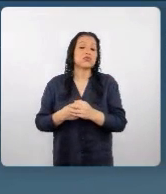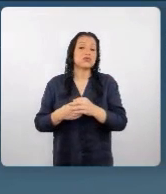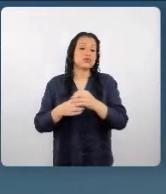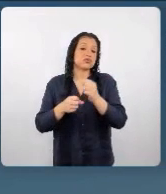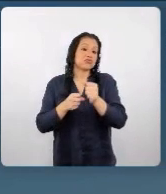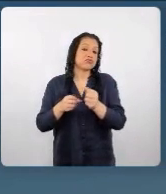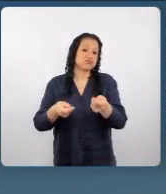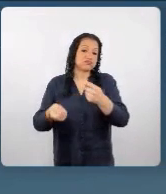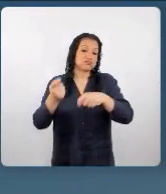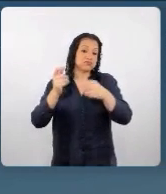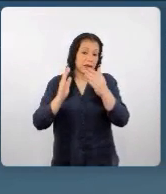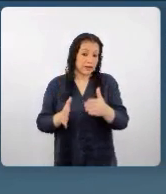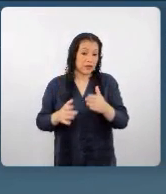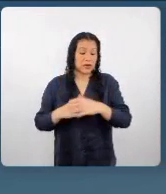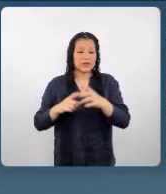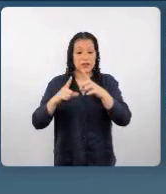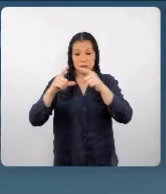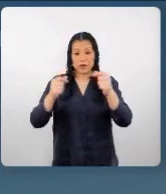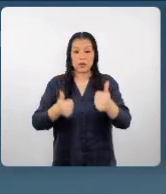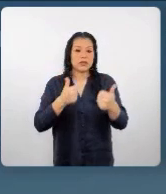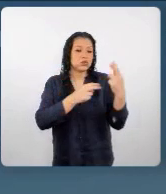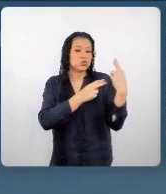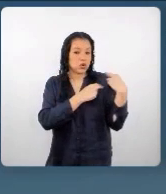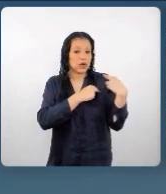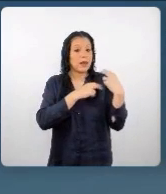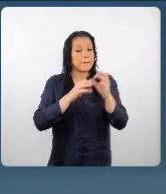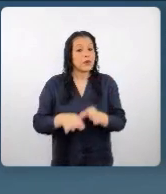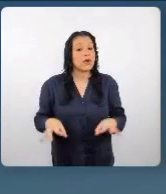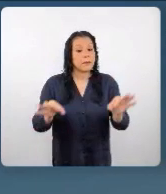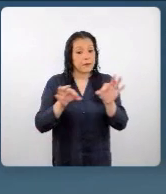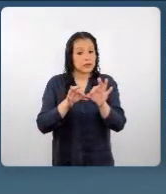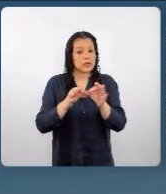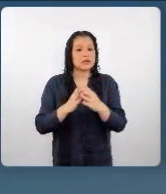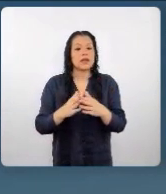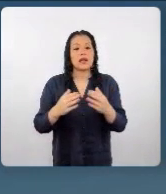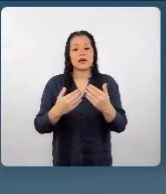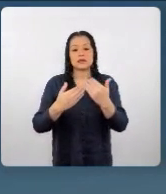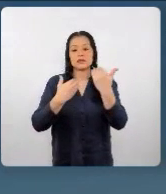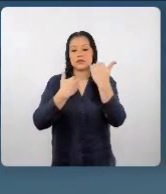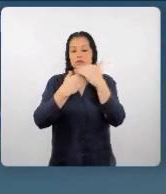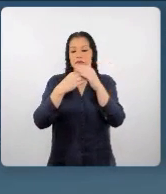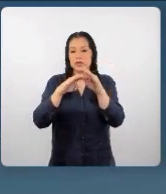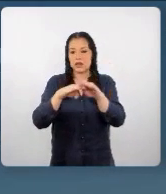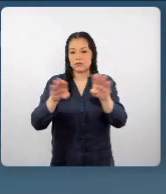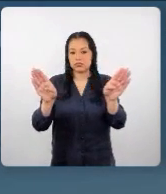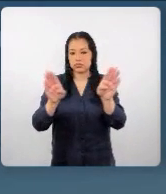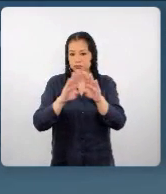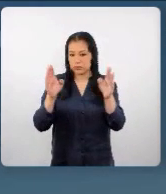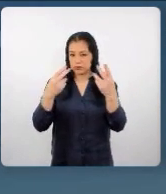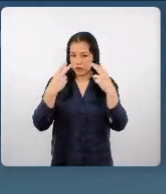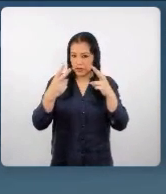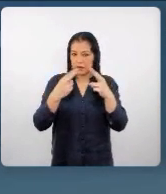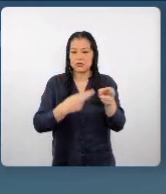and very soon I hope, with all the borders opening,